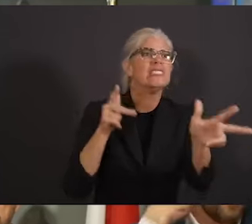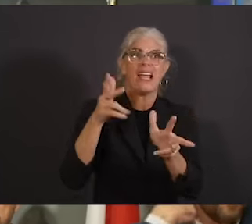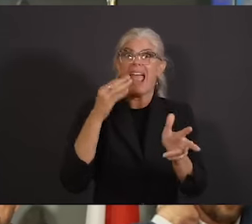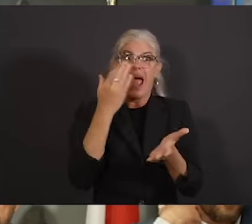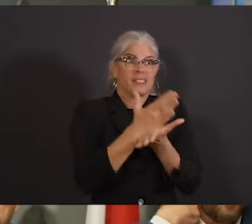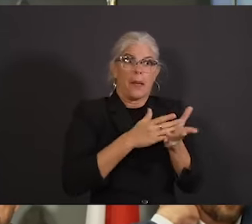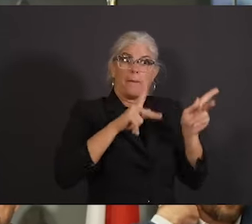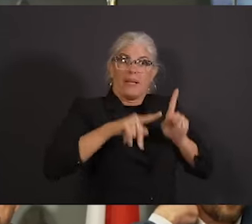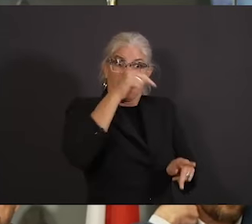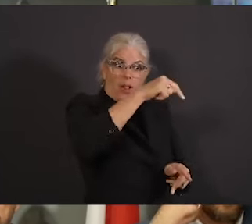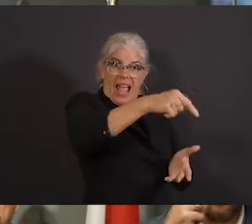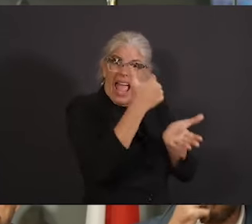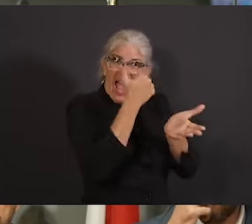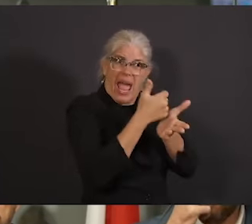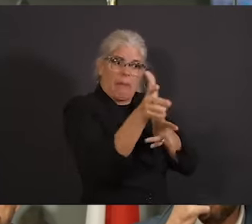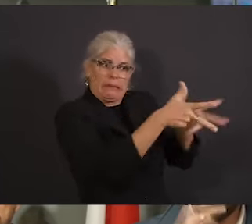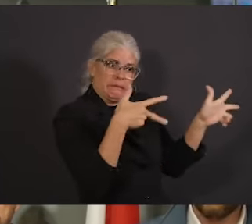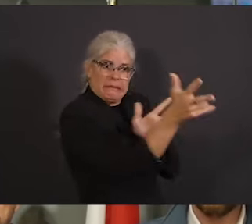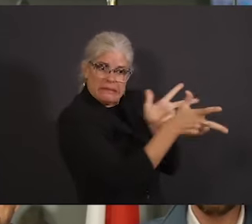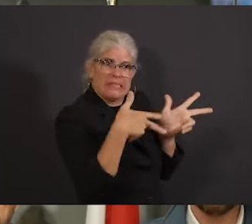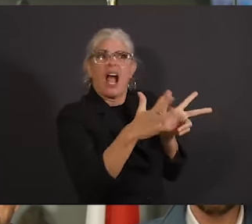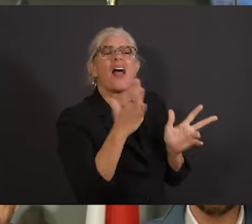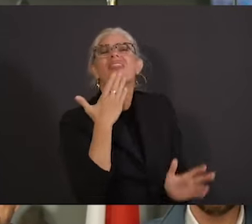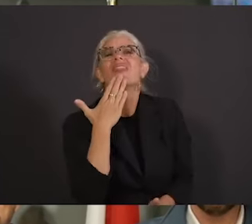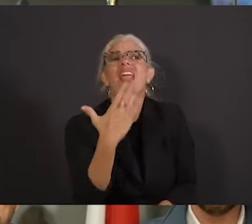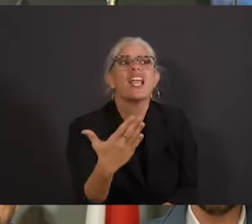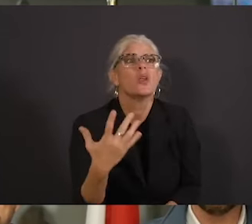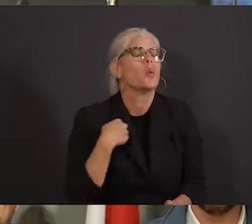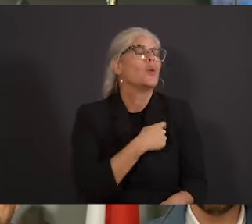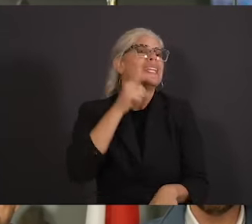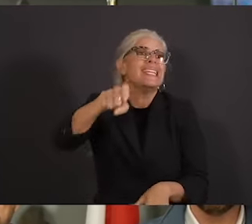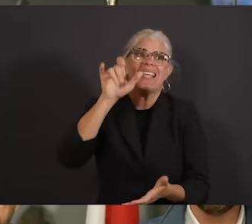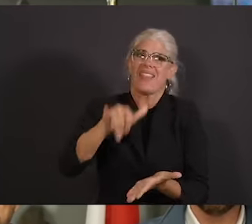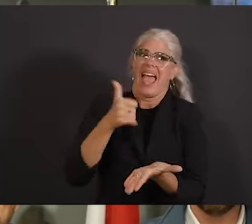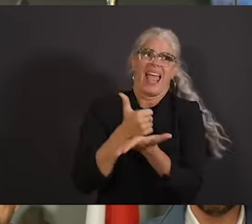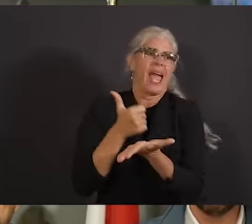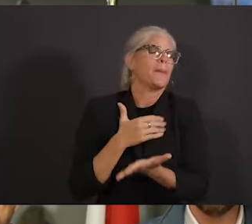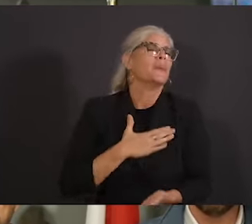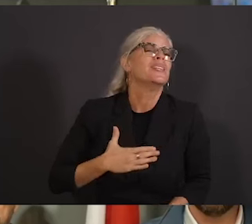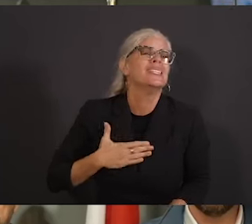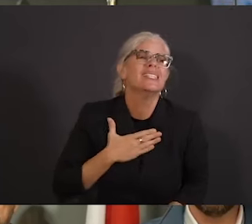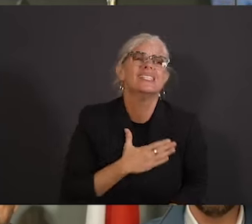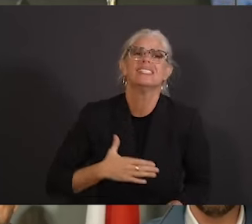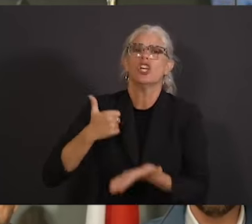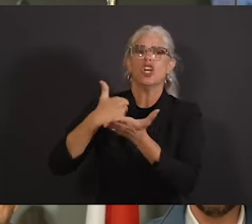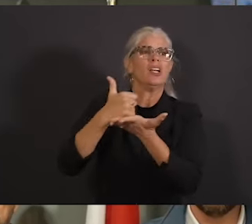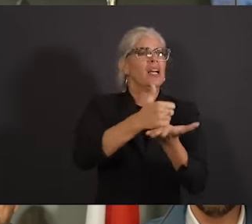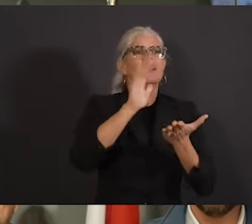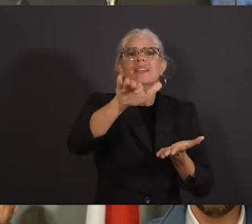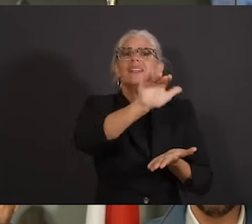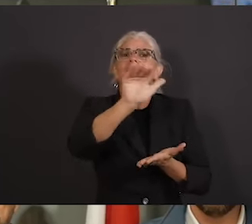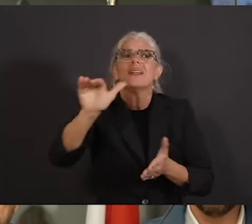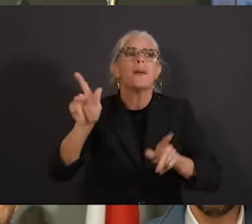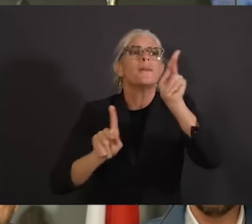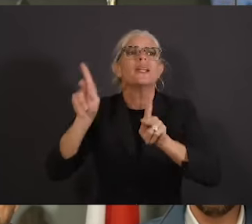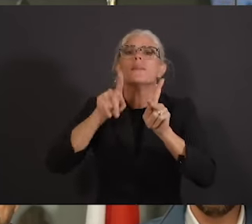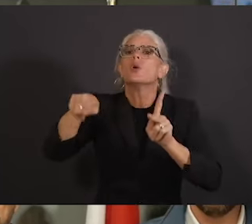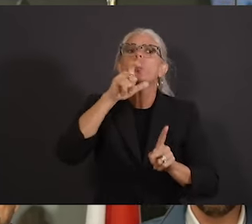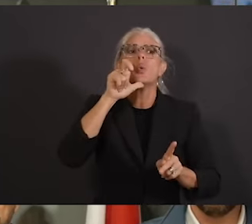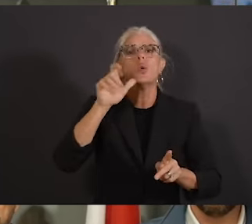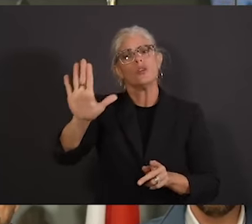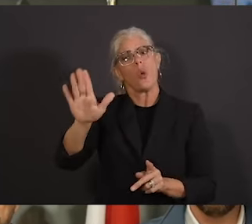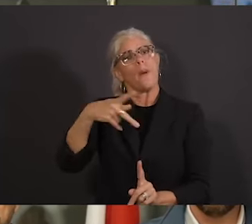24/7 is important. We absolutely encourage private citizens to have the debris and bring it in. That's helping